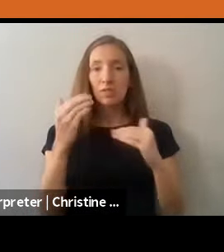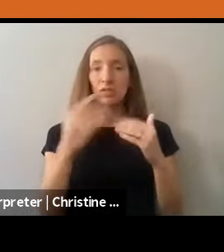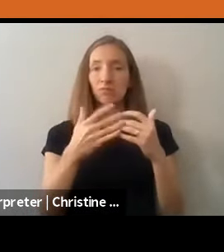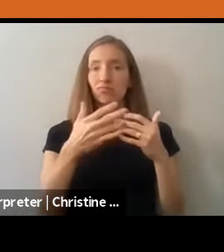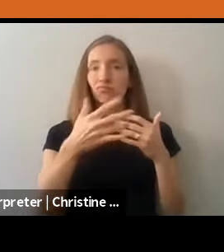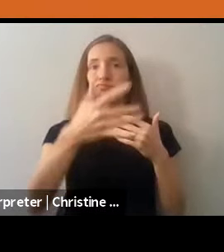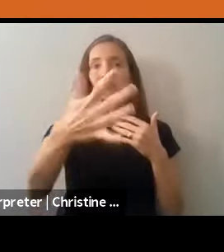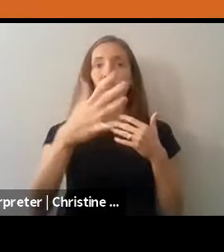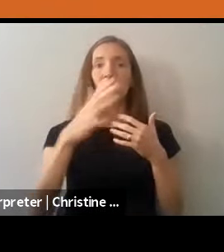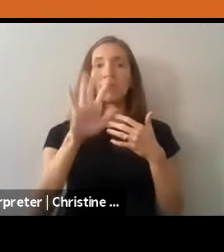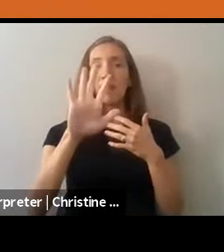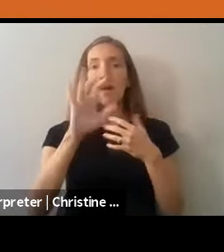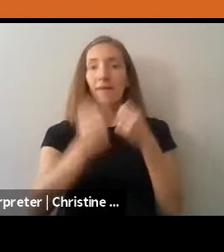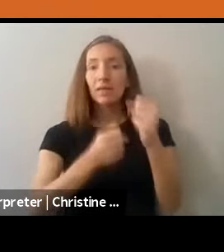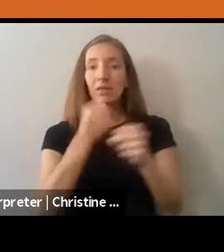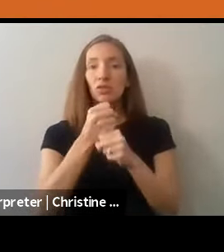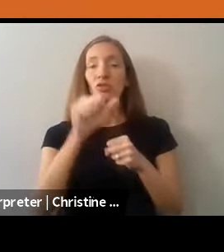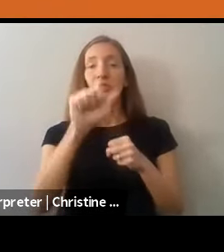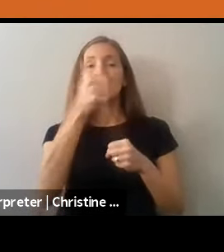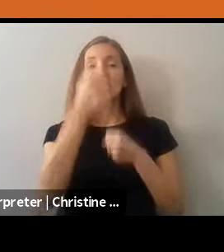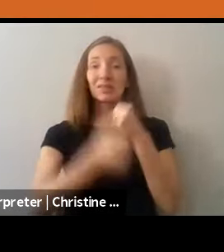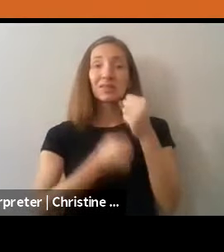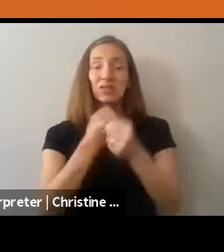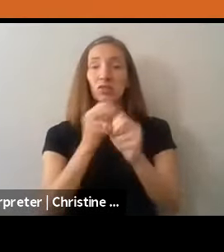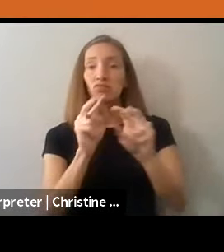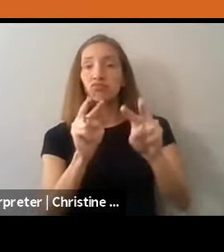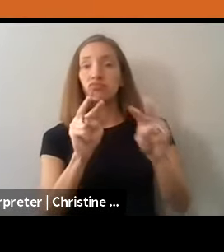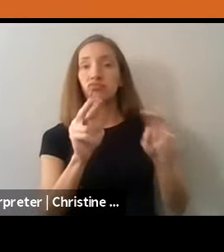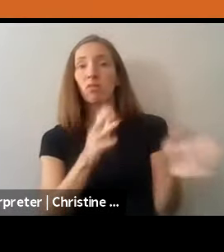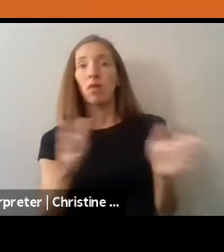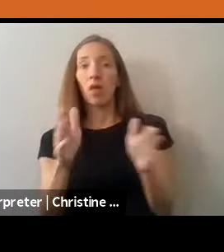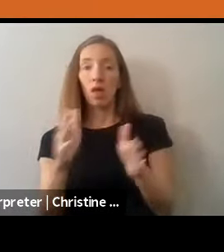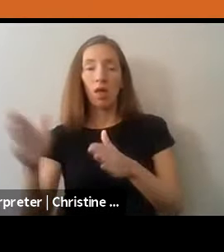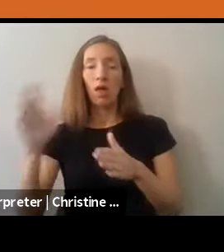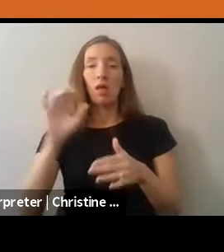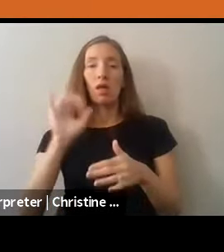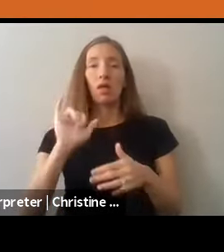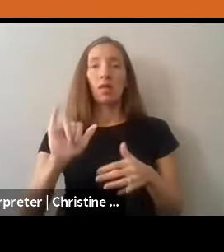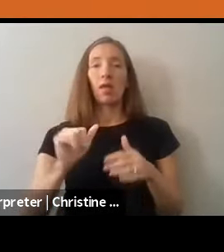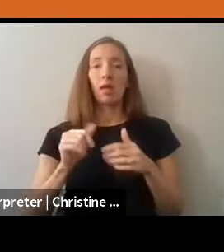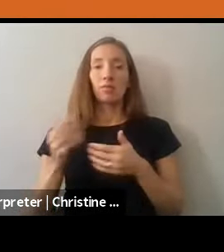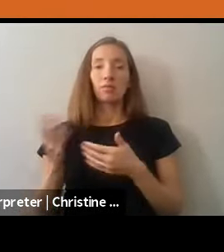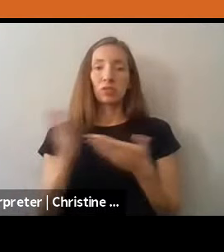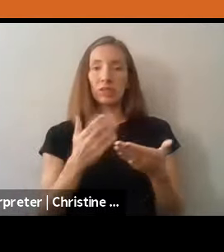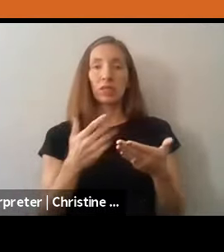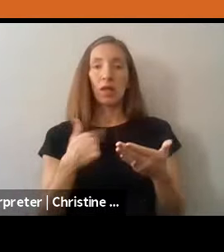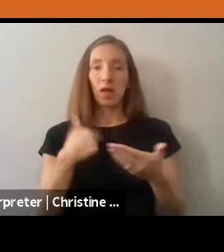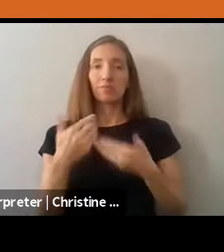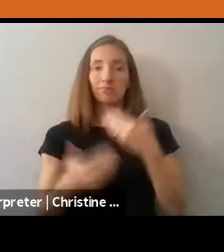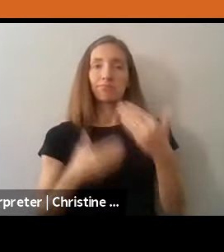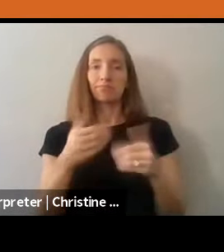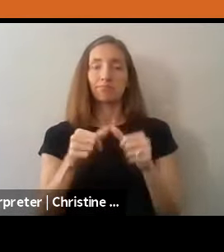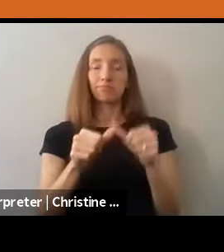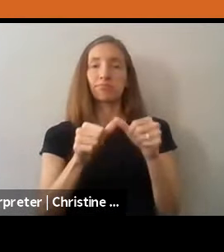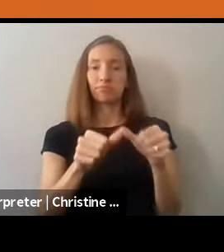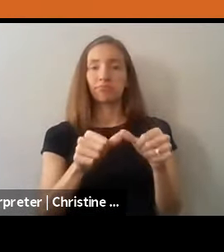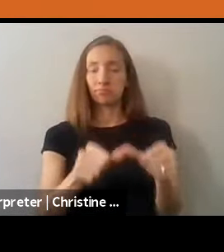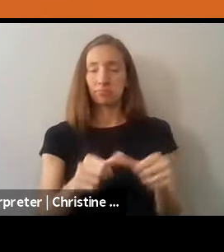10-year forward-looking plan that can take us forward in this process.